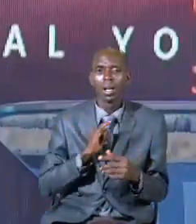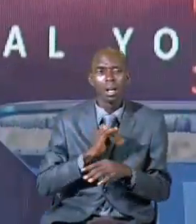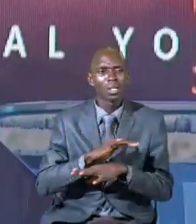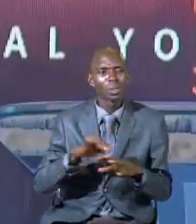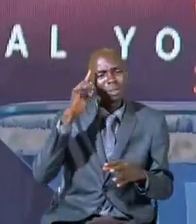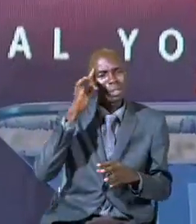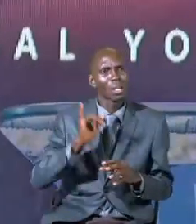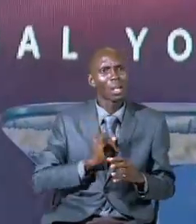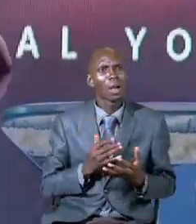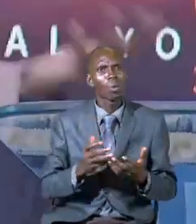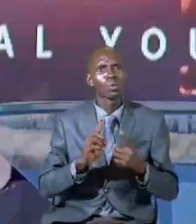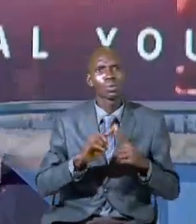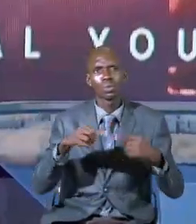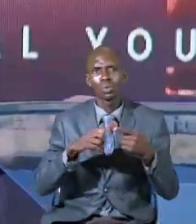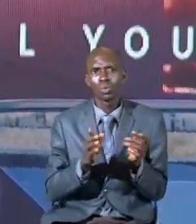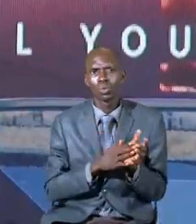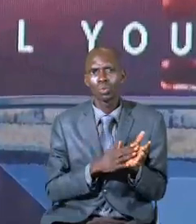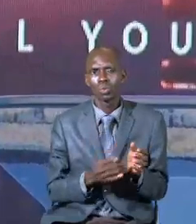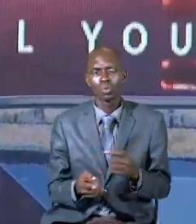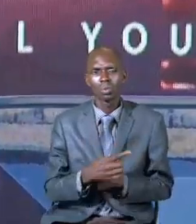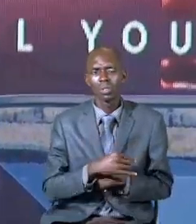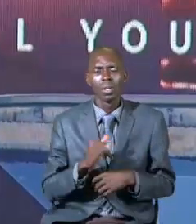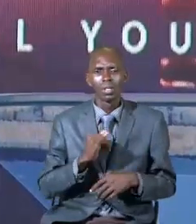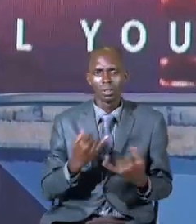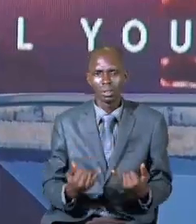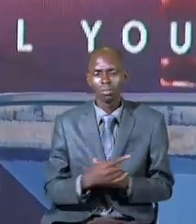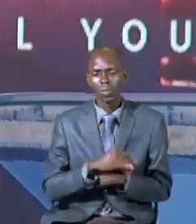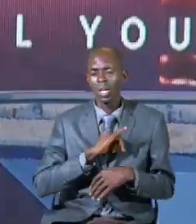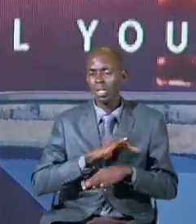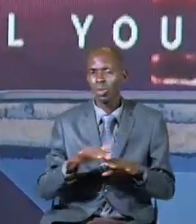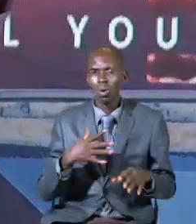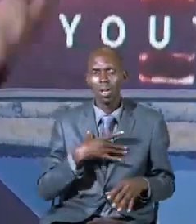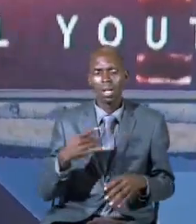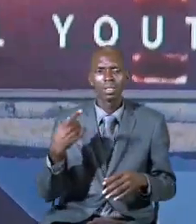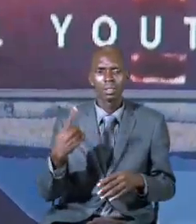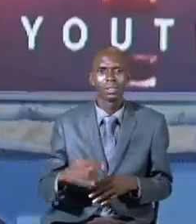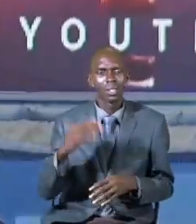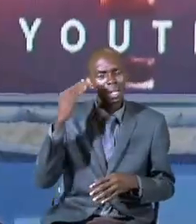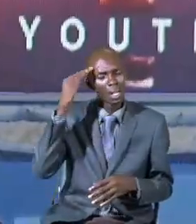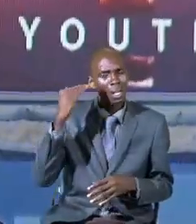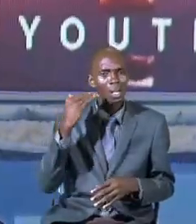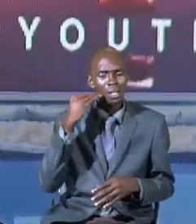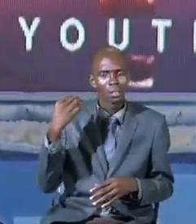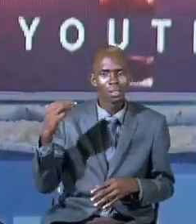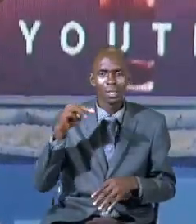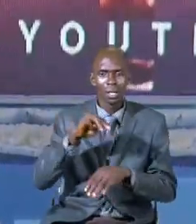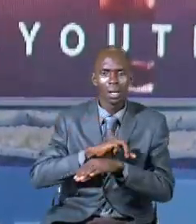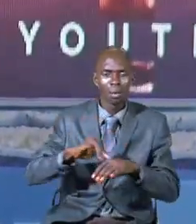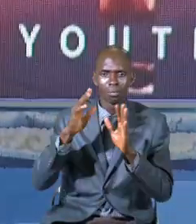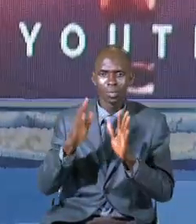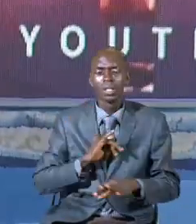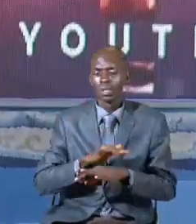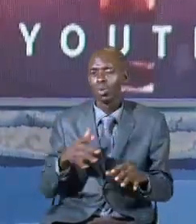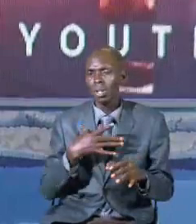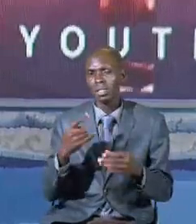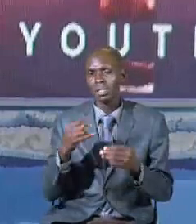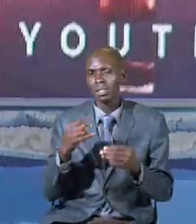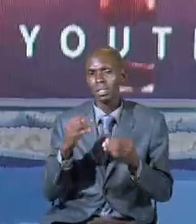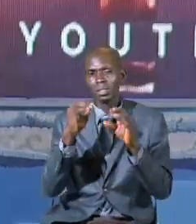the headmaster. I don't like the principal. I don't like the teachers. I don't like my classmates. Everybody is after me.